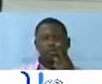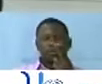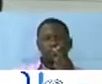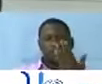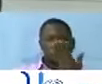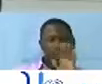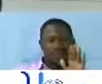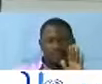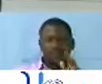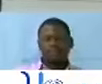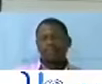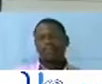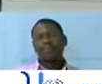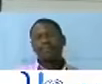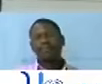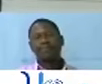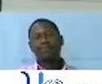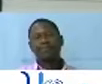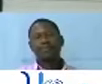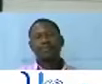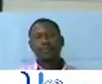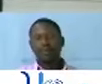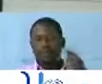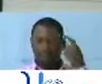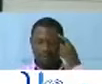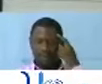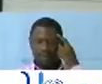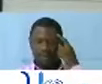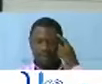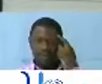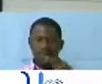ci suma cadeau yi ma bind. I think,